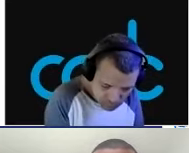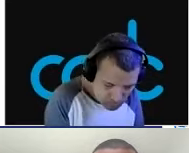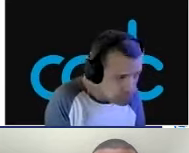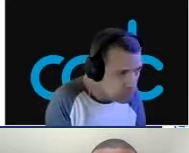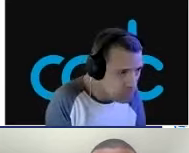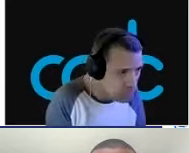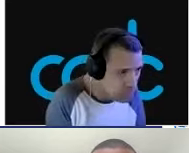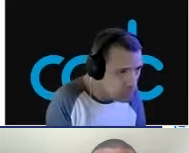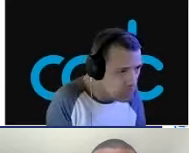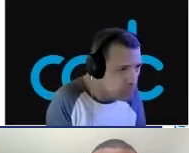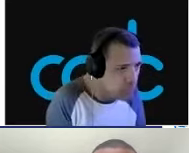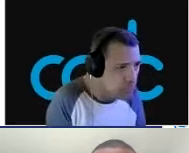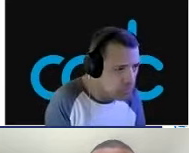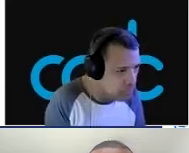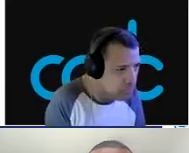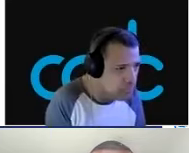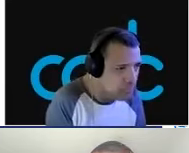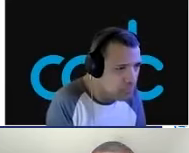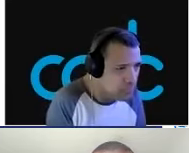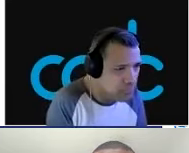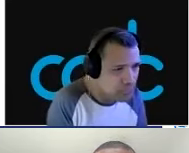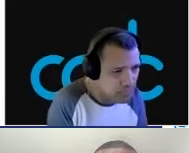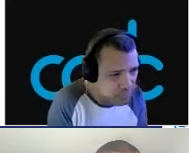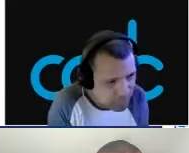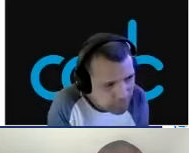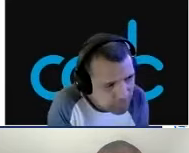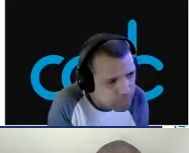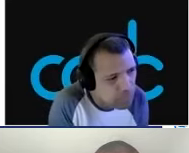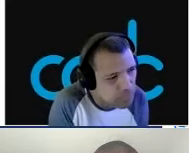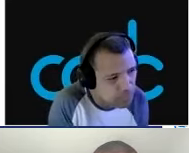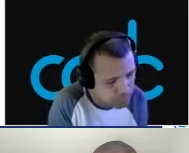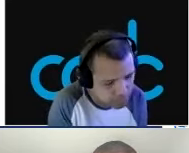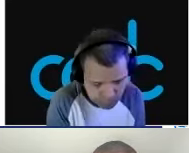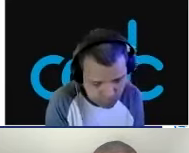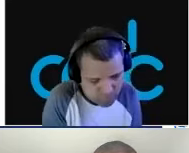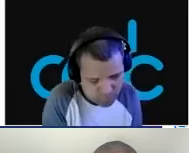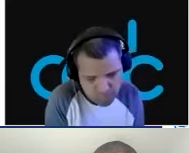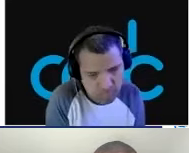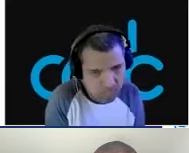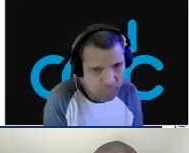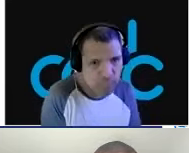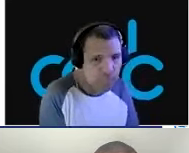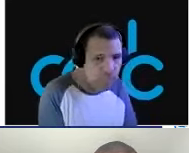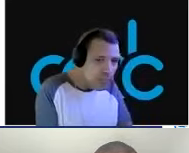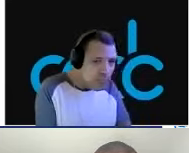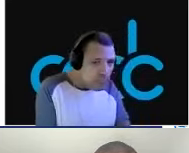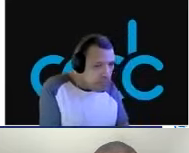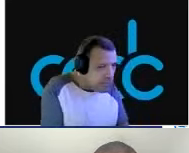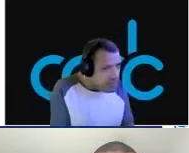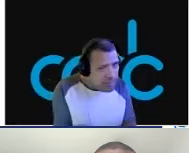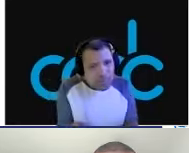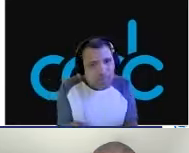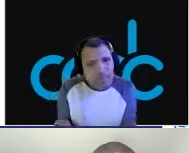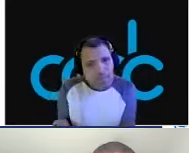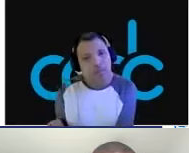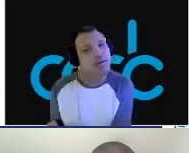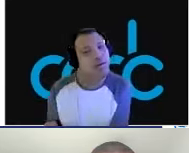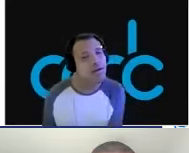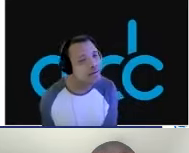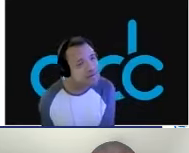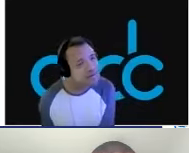piece. We also talked about how there's a lack of specific data regarding births that happen outside of the hospitals. We know that a lot